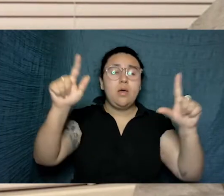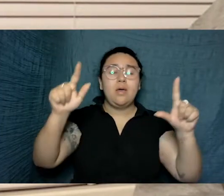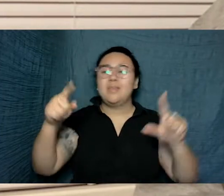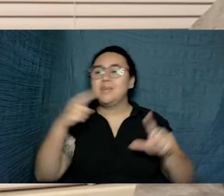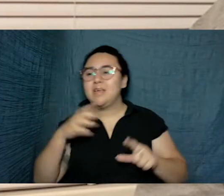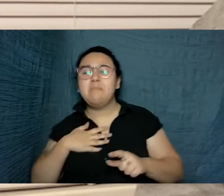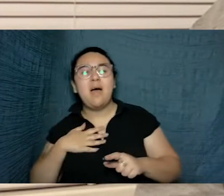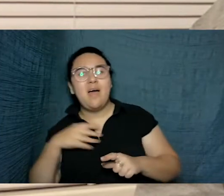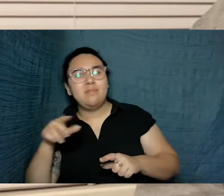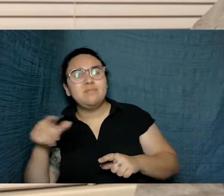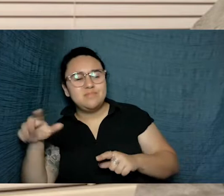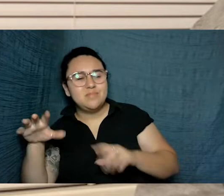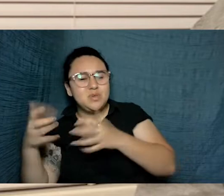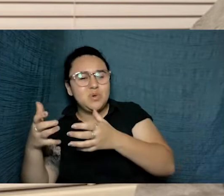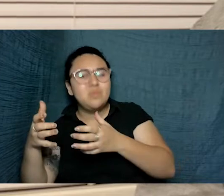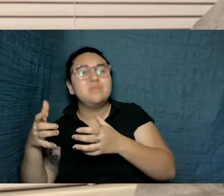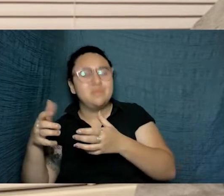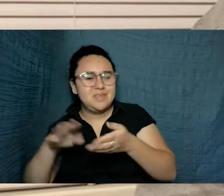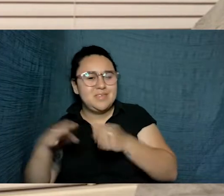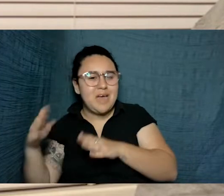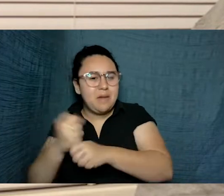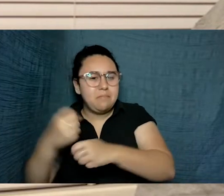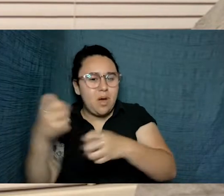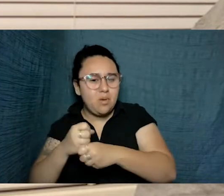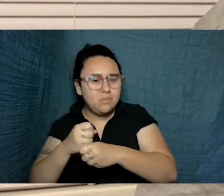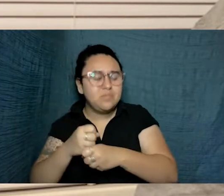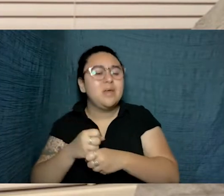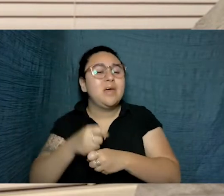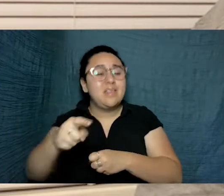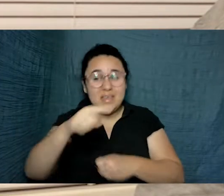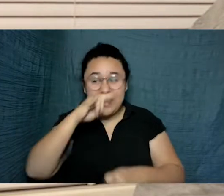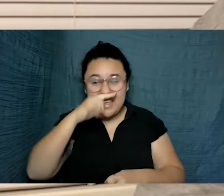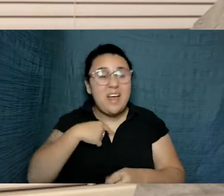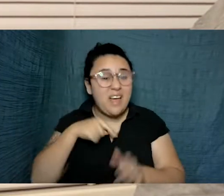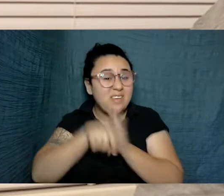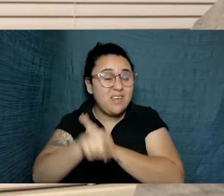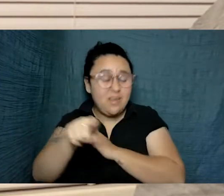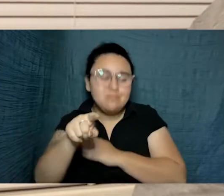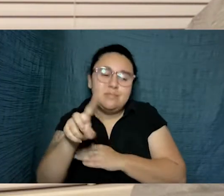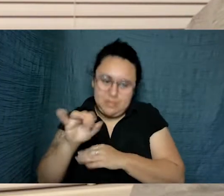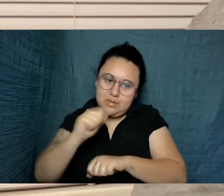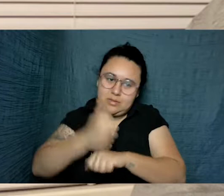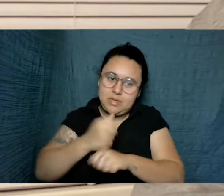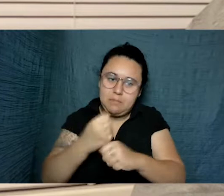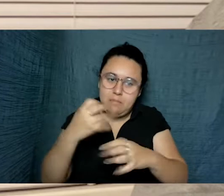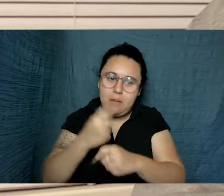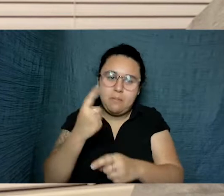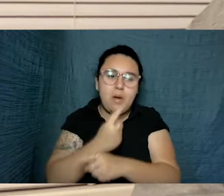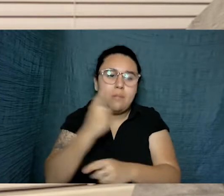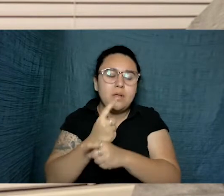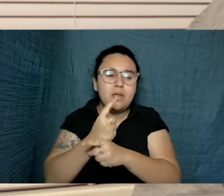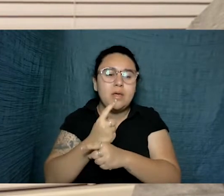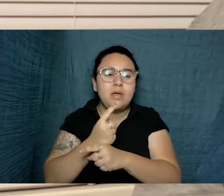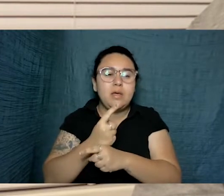court-martial, the prosecution testified that the Iraqi kid did indeed have time to arm the IED properly, and that my mercy had